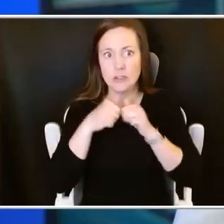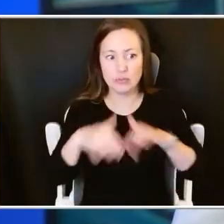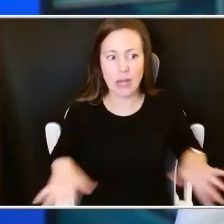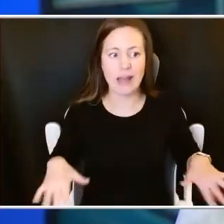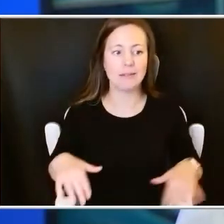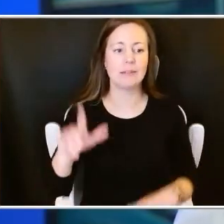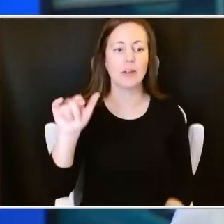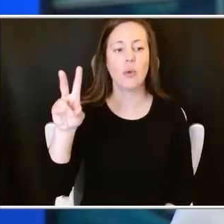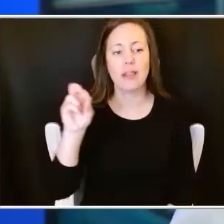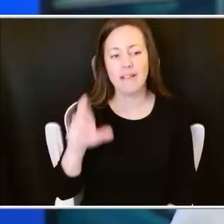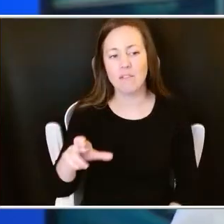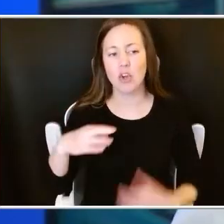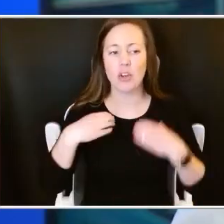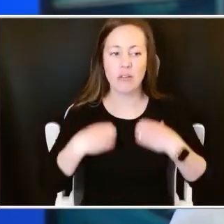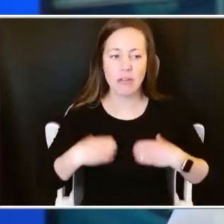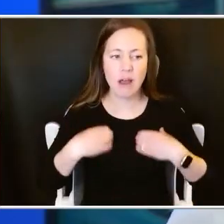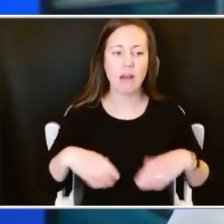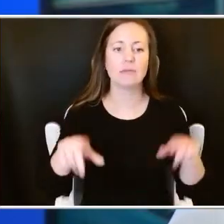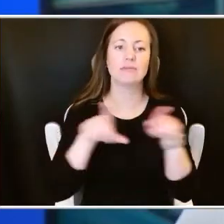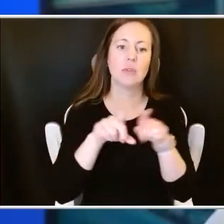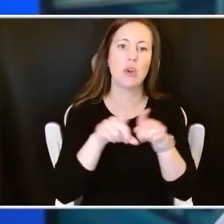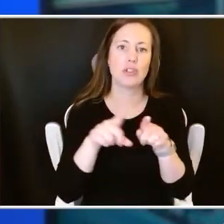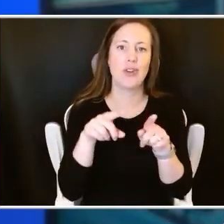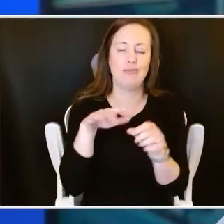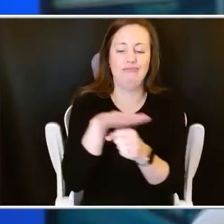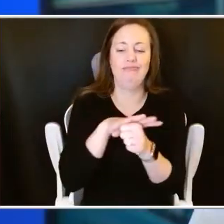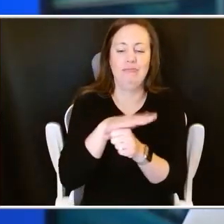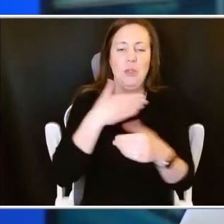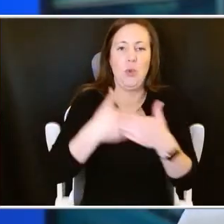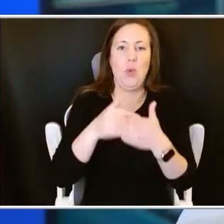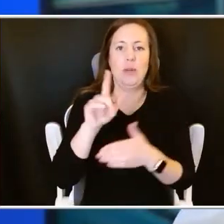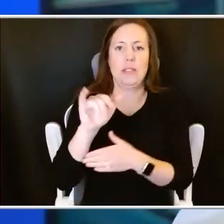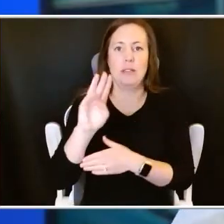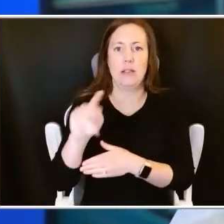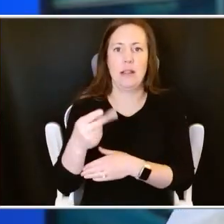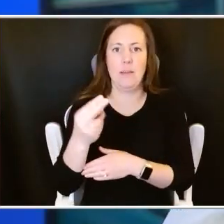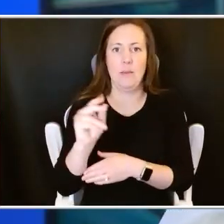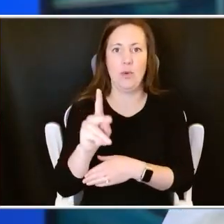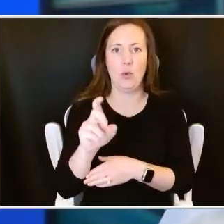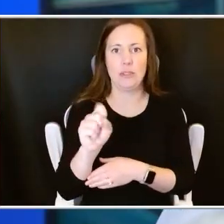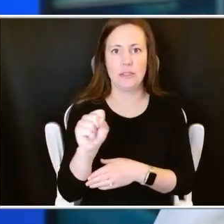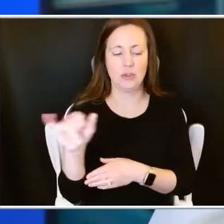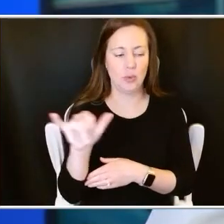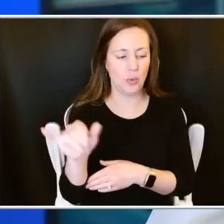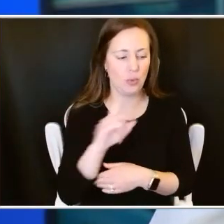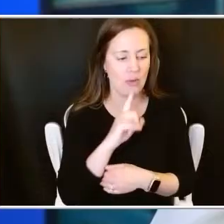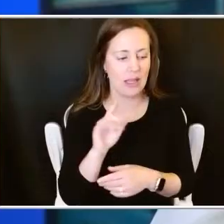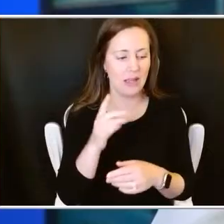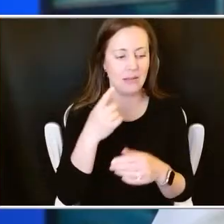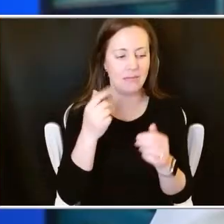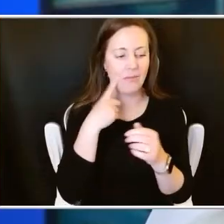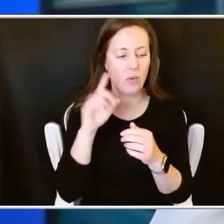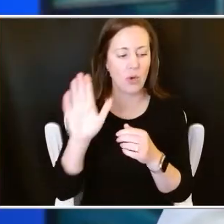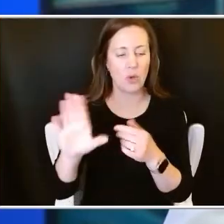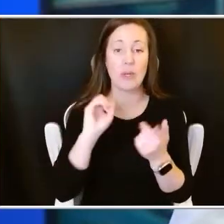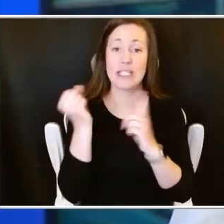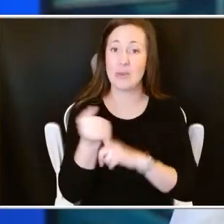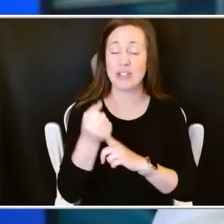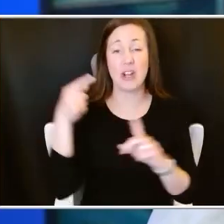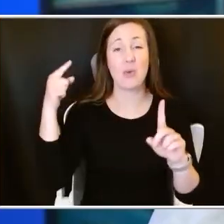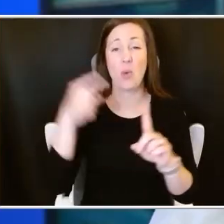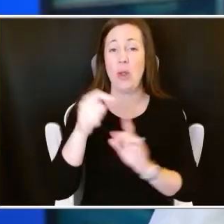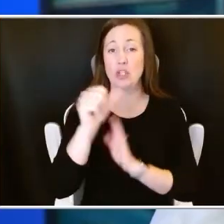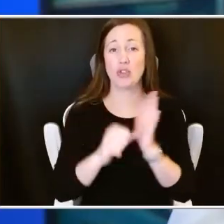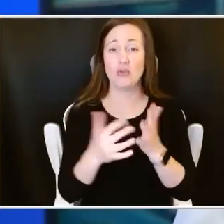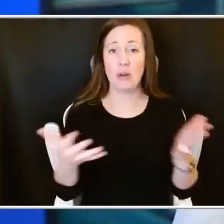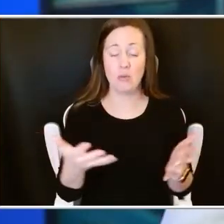also to the regional lymph nodes around there. In your case, and in any case of stage 3, the goal of the surgery would be to remove